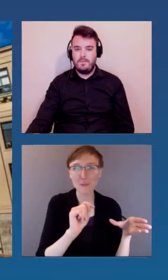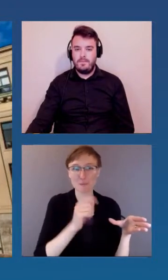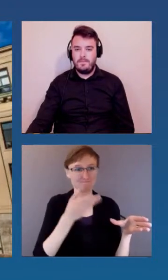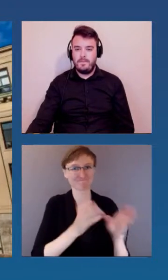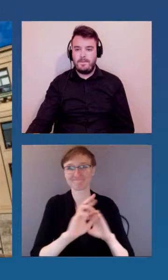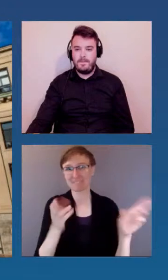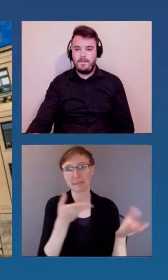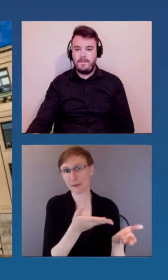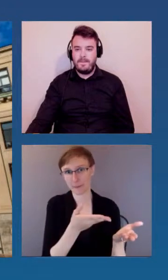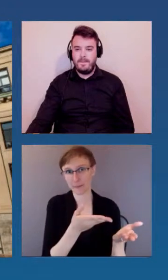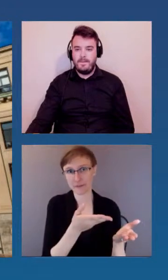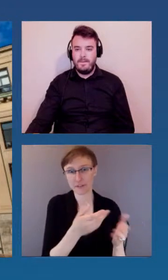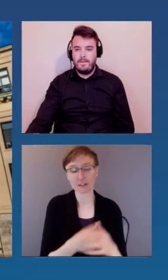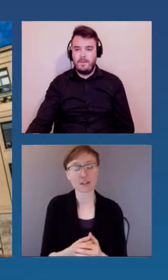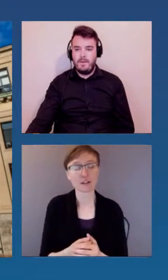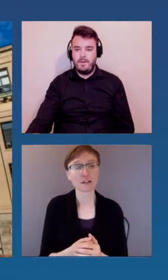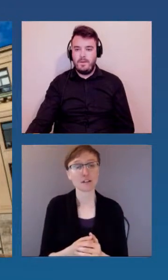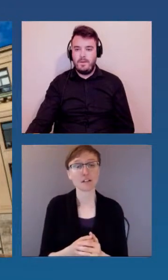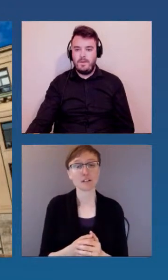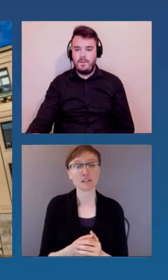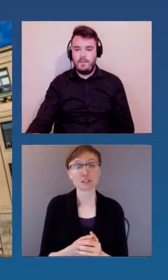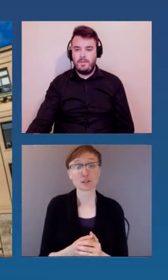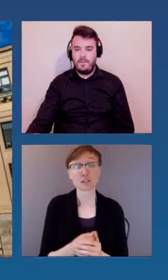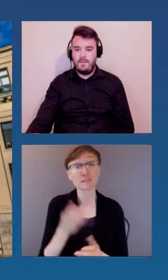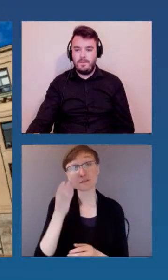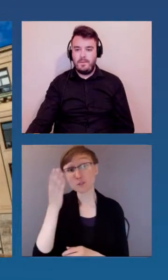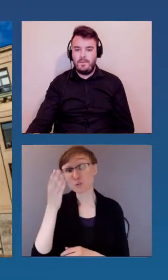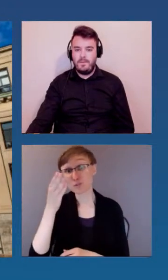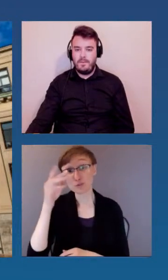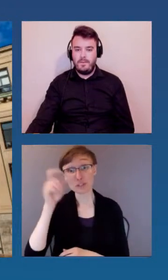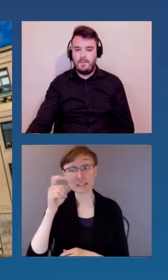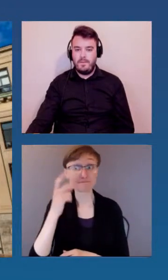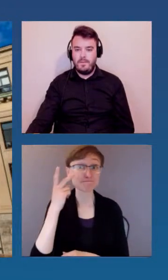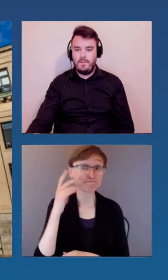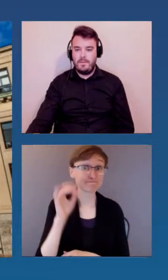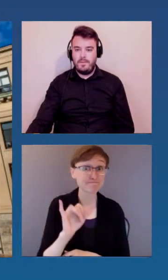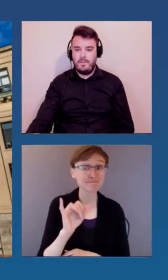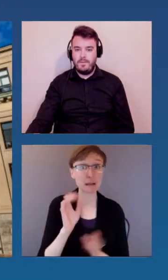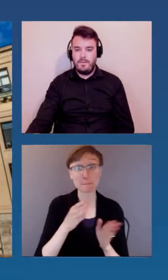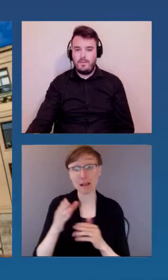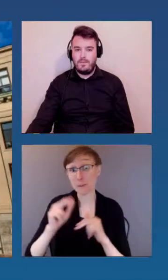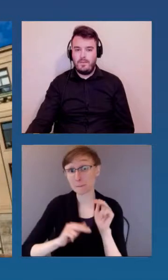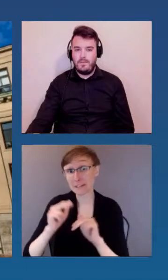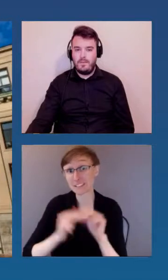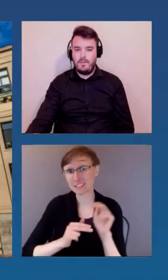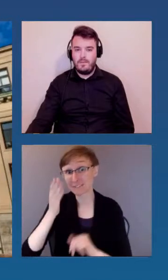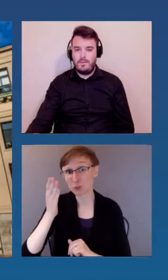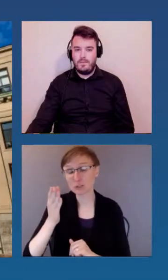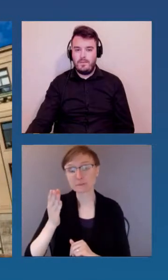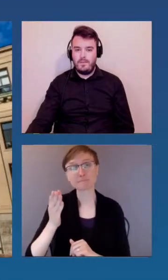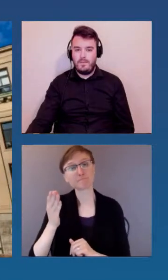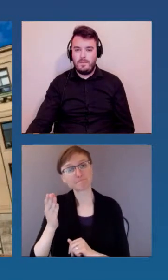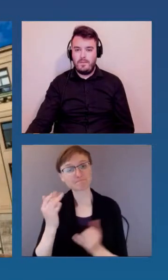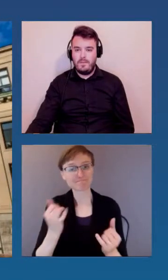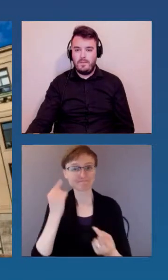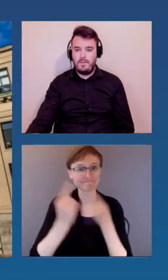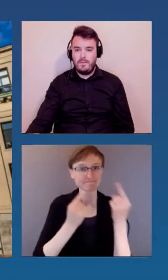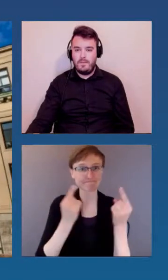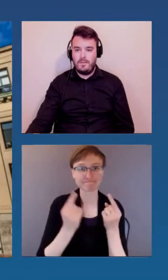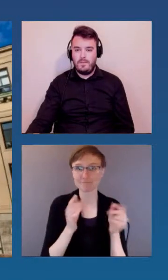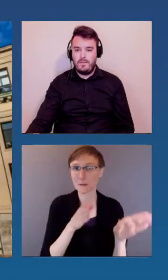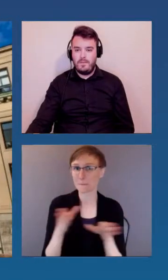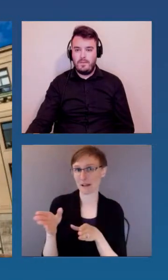students would not feel different or would have the same circumstances in all of our whether residences